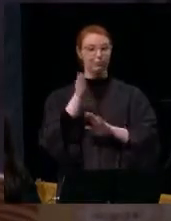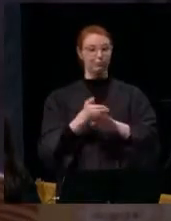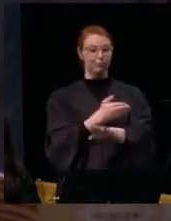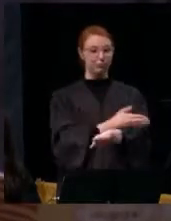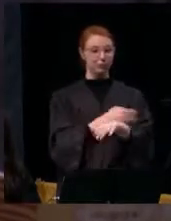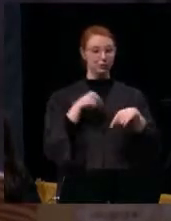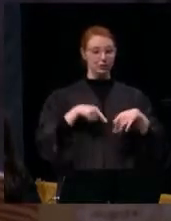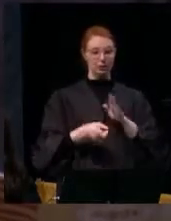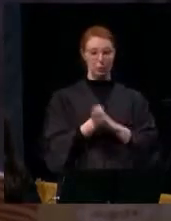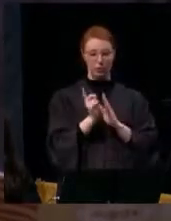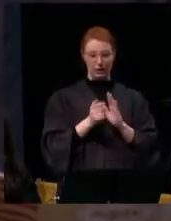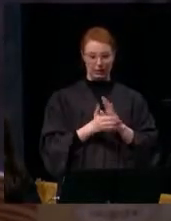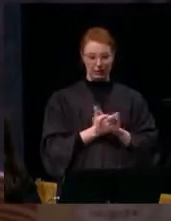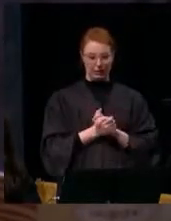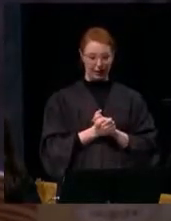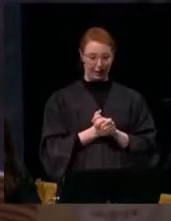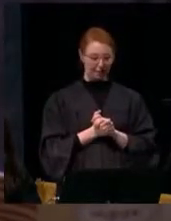milestones.